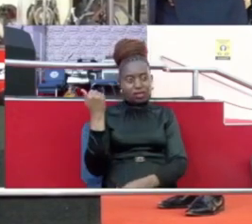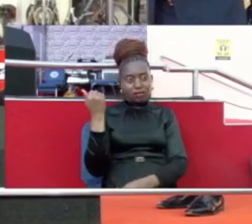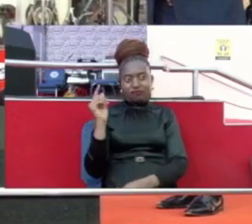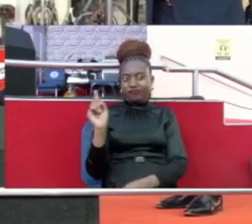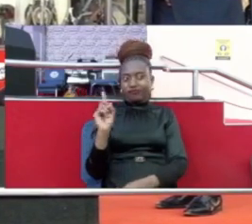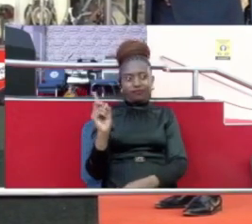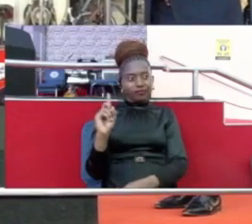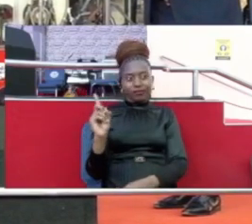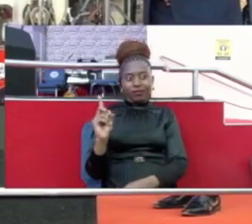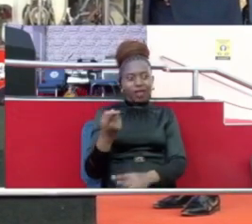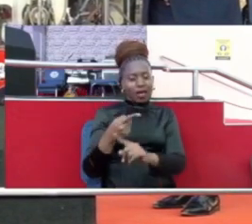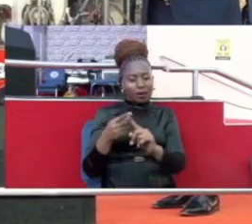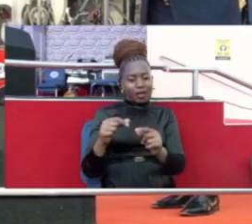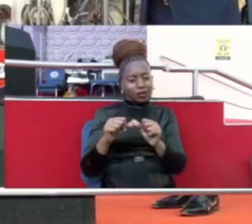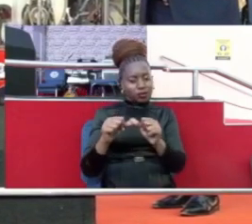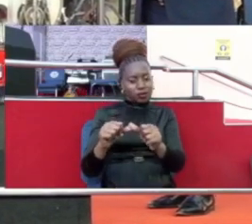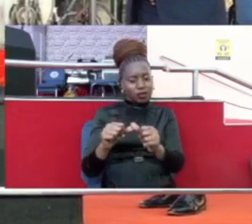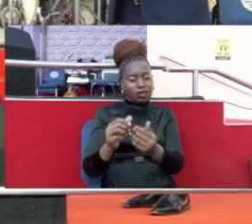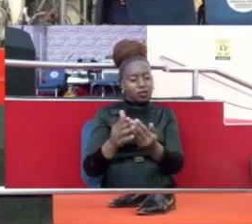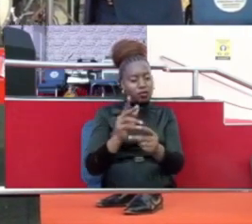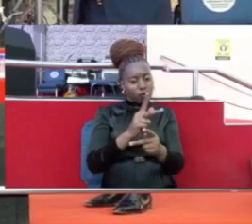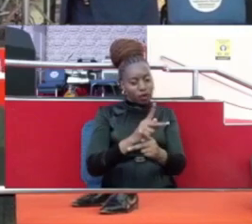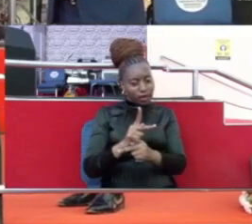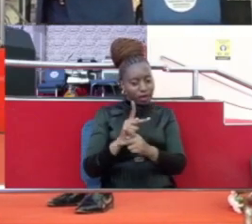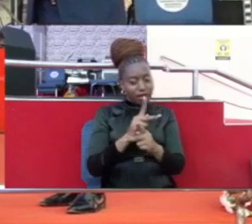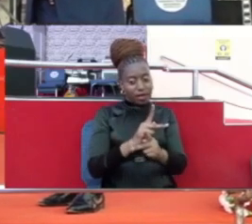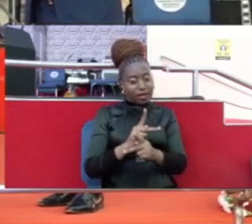but you patiently care for it,